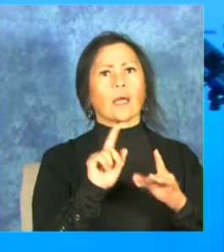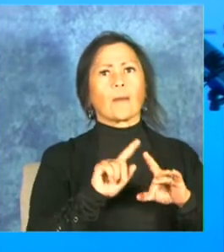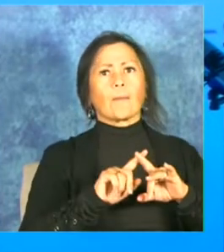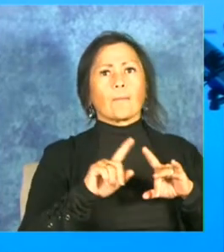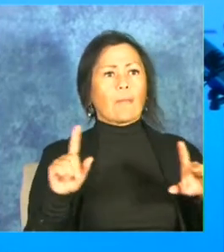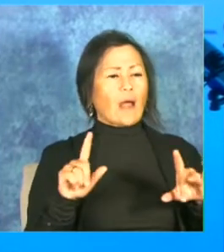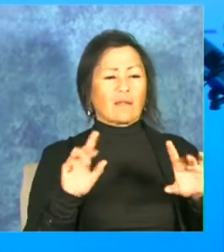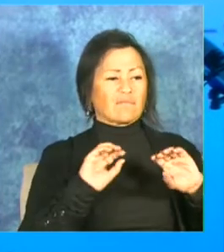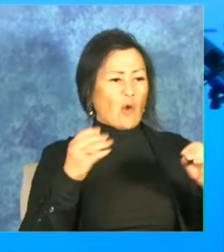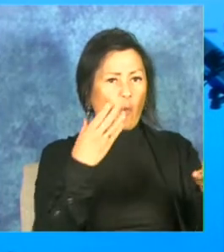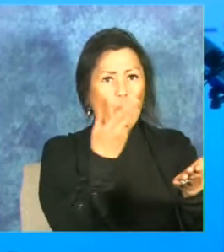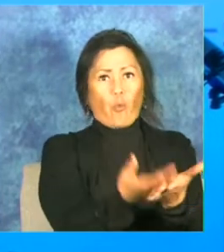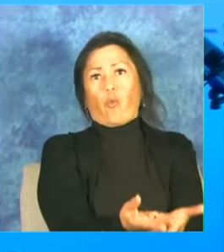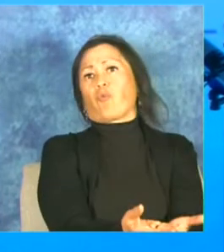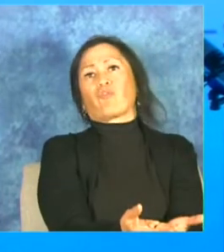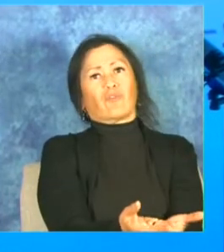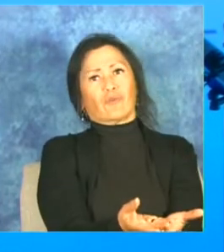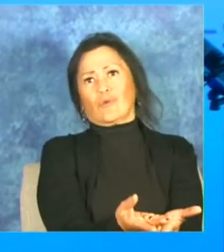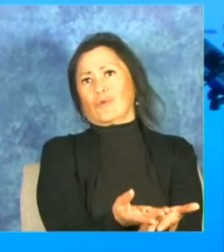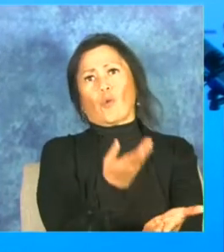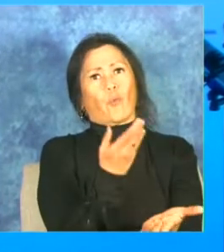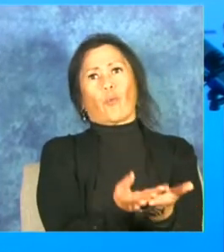absolutely nothing to show for it.